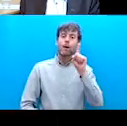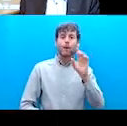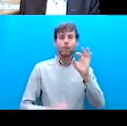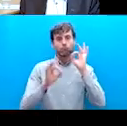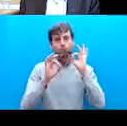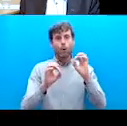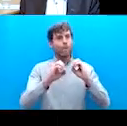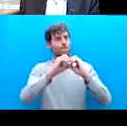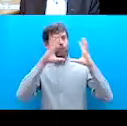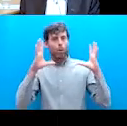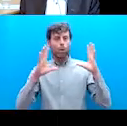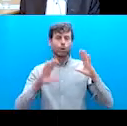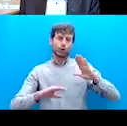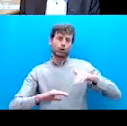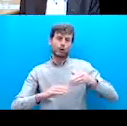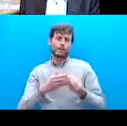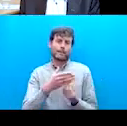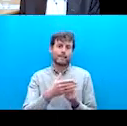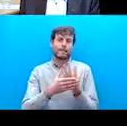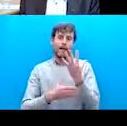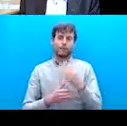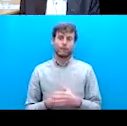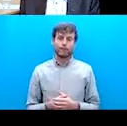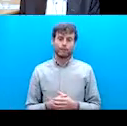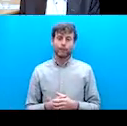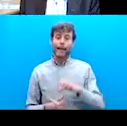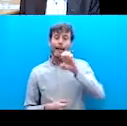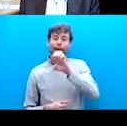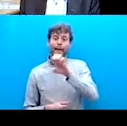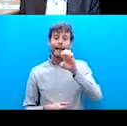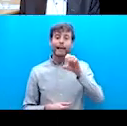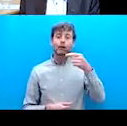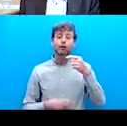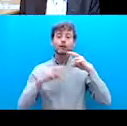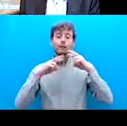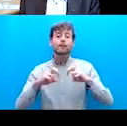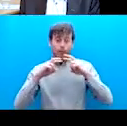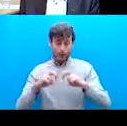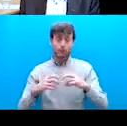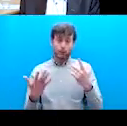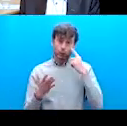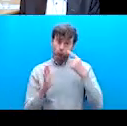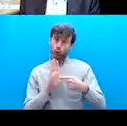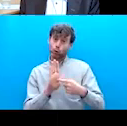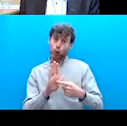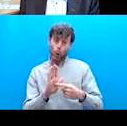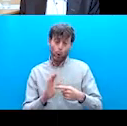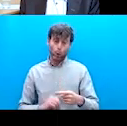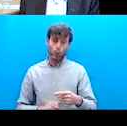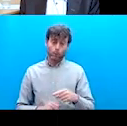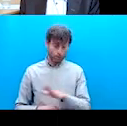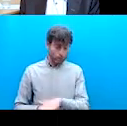Now, EEG research supports, to some extent, the meaning before grammar view of language acquisition. So ERP data show